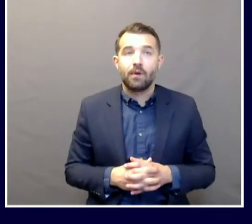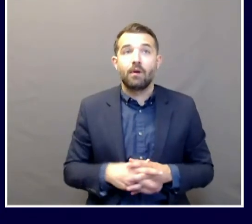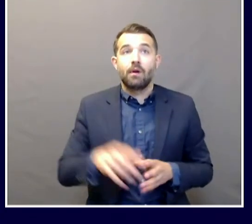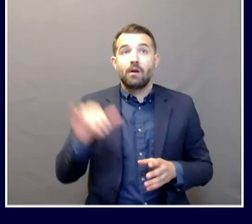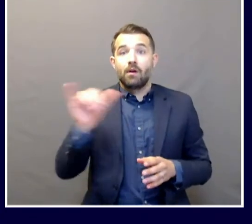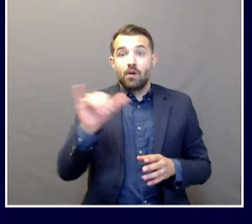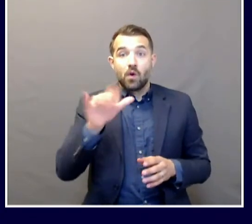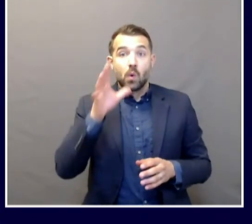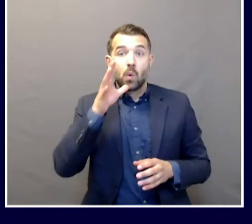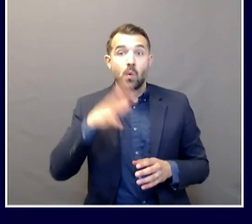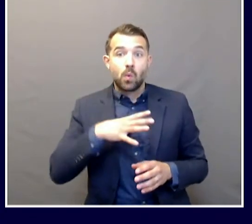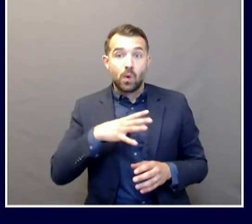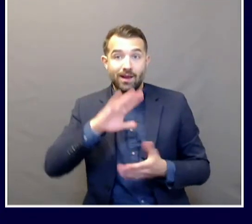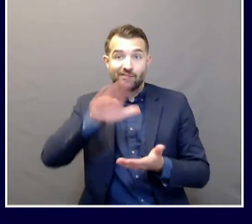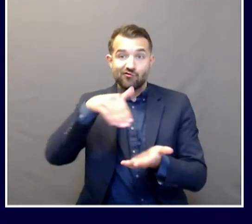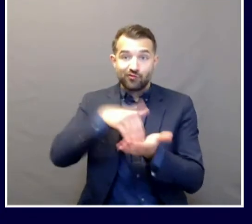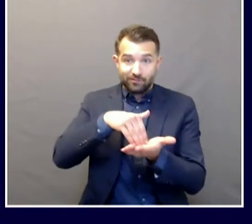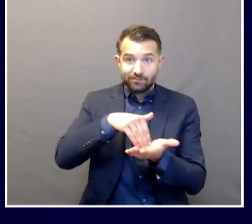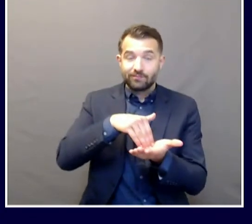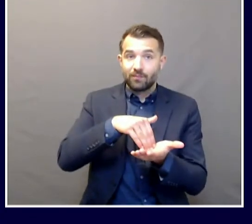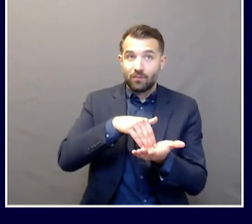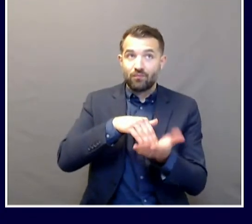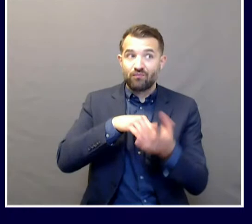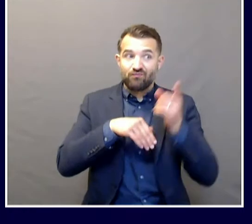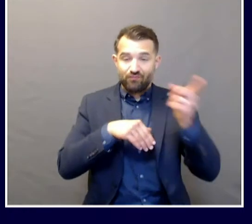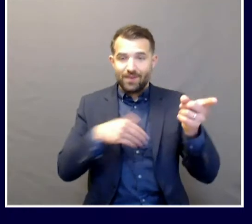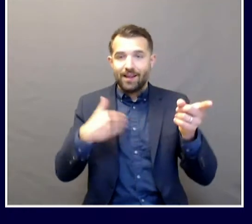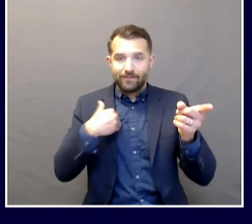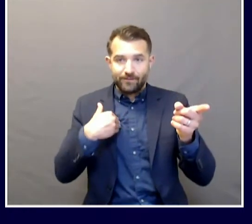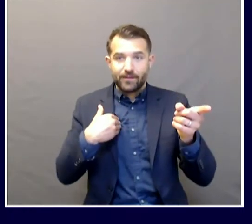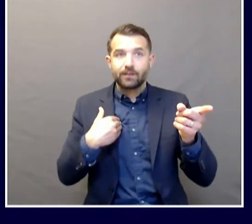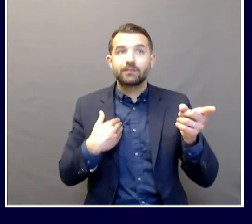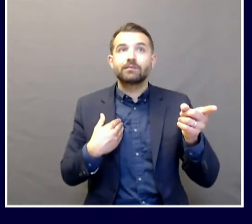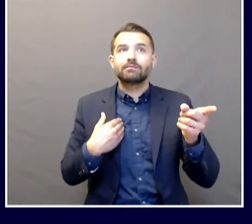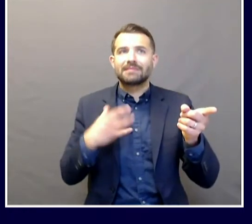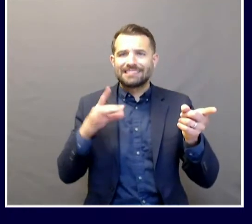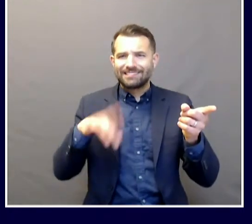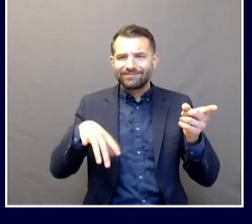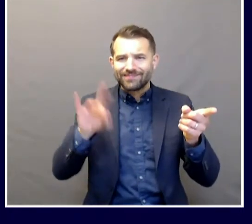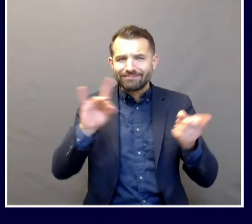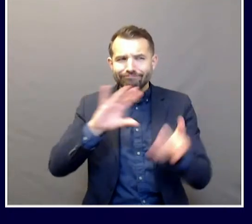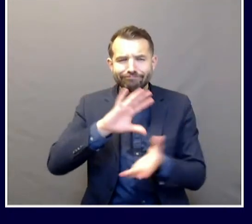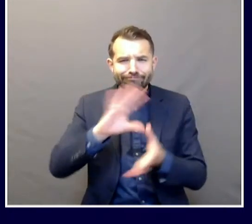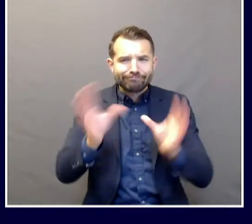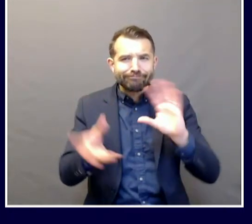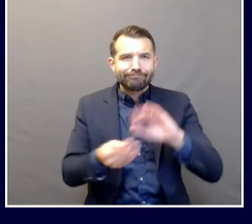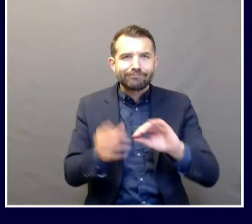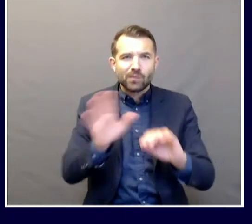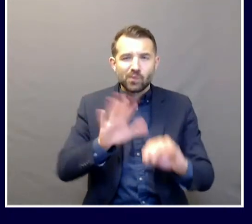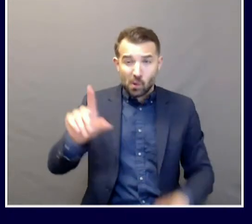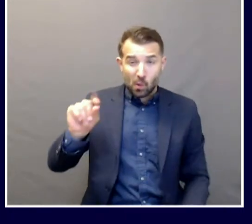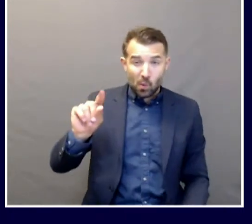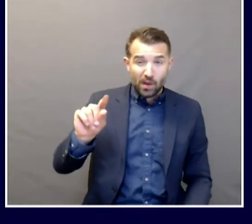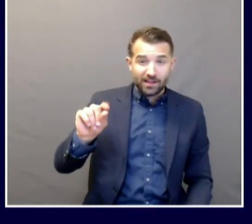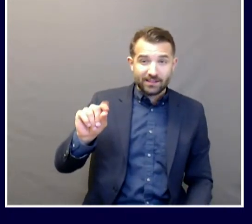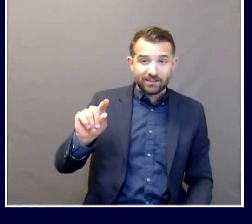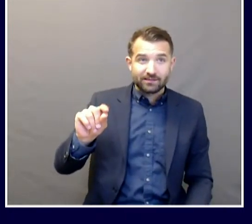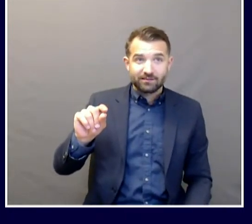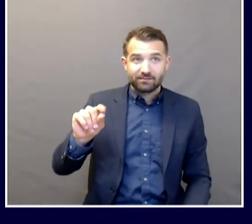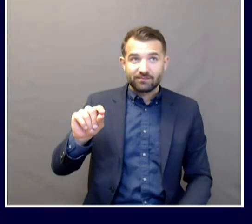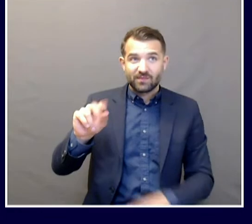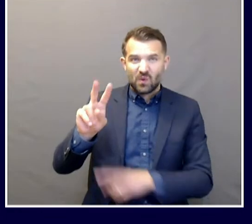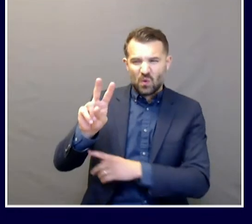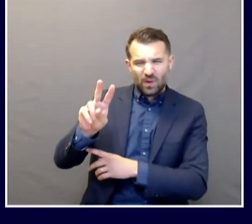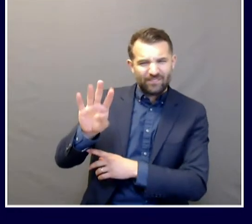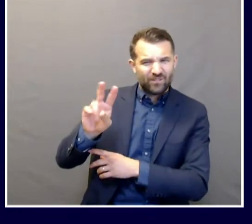too, I believe, have now found roughly 20 cases. I think 24 is the most recent